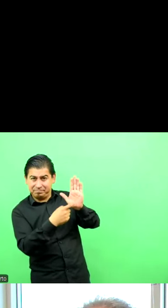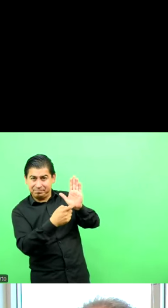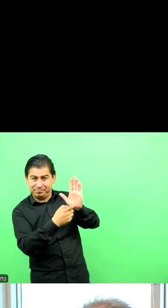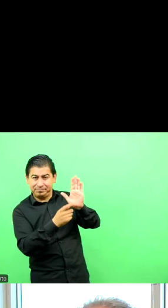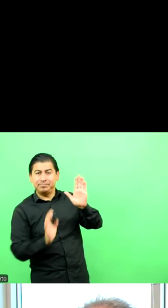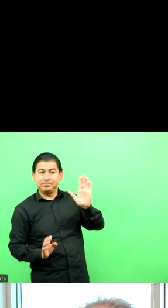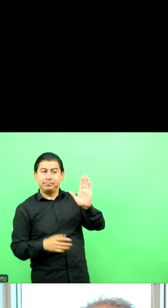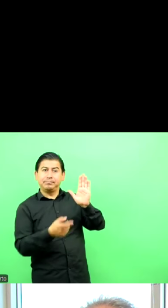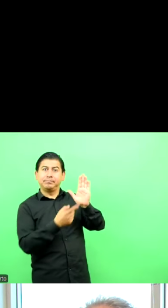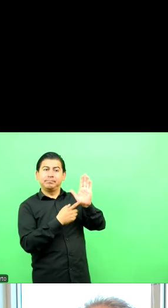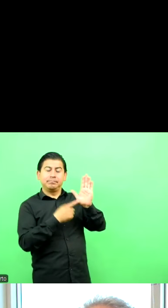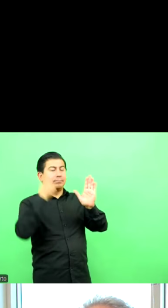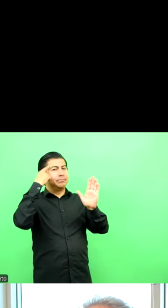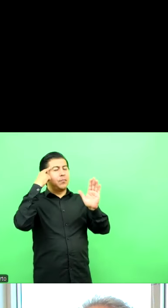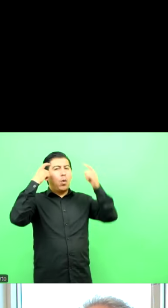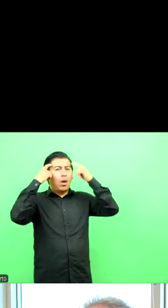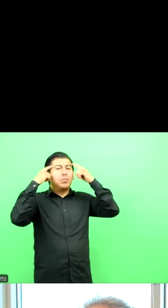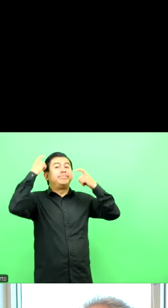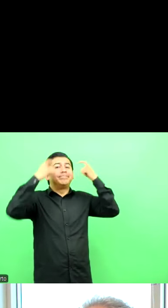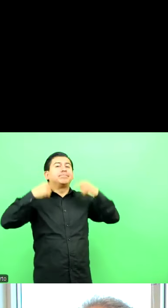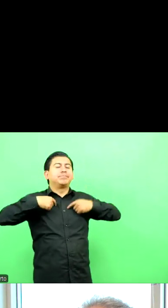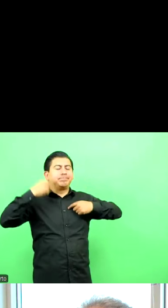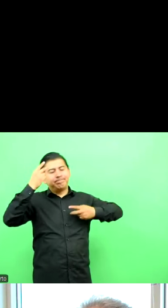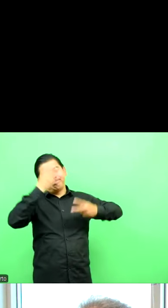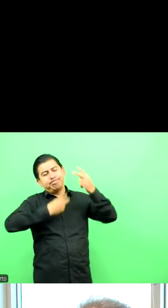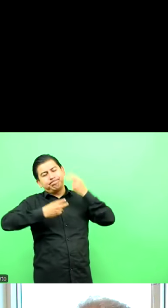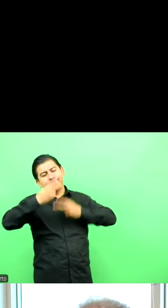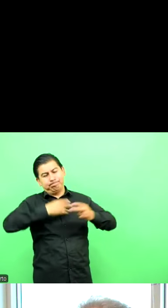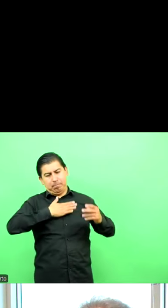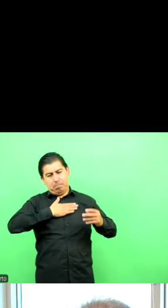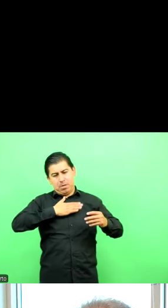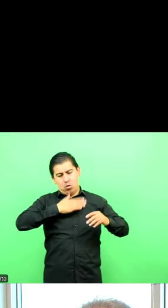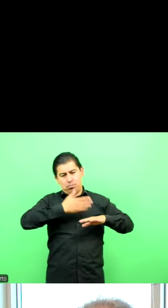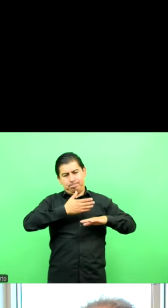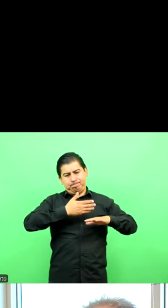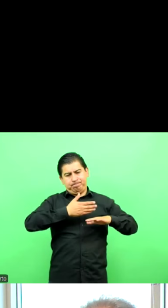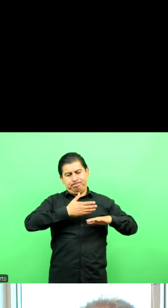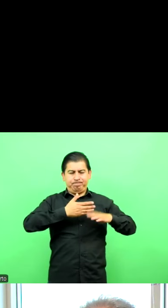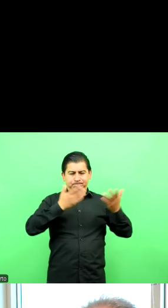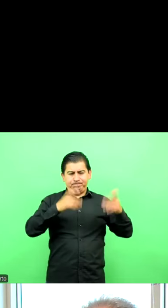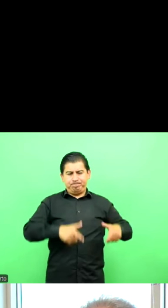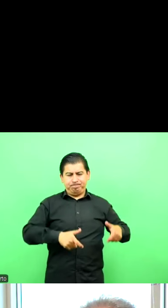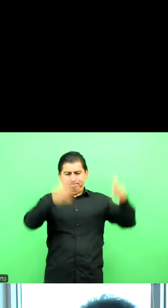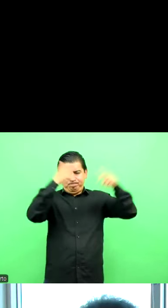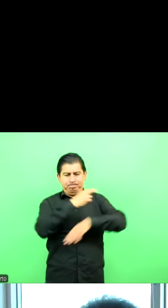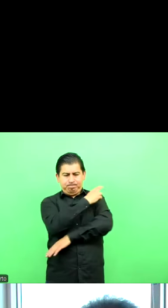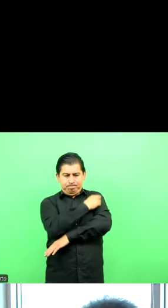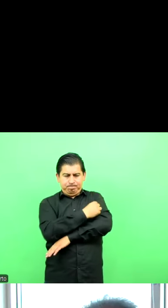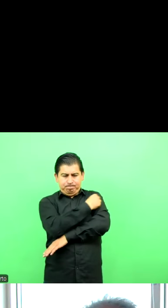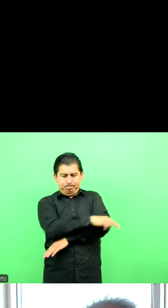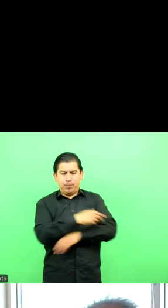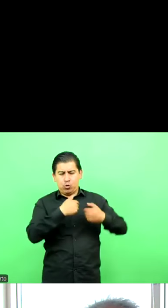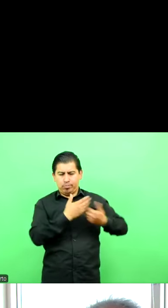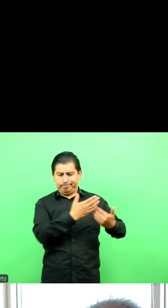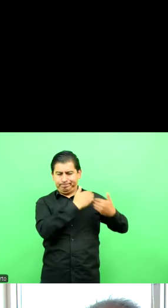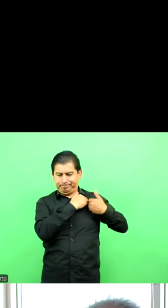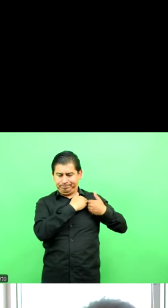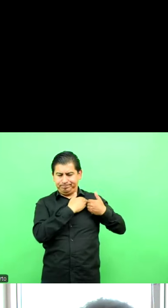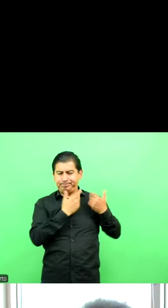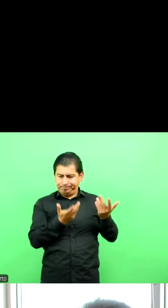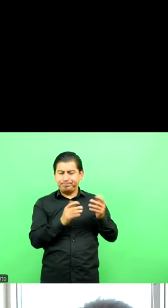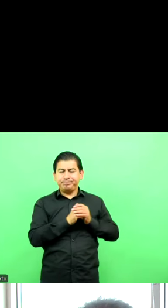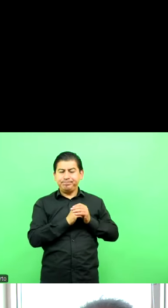to do in each phase of the emergency response and emergency preparedness and response in terms